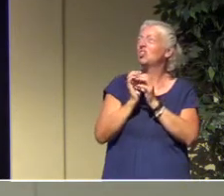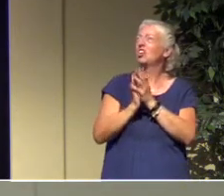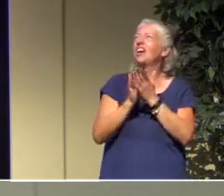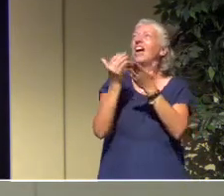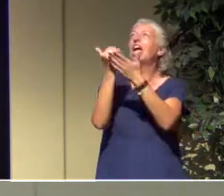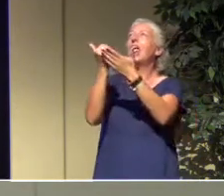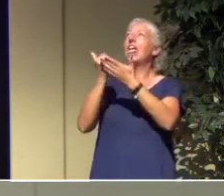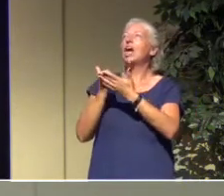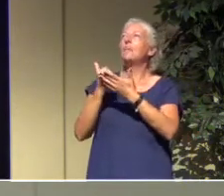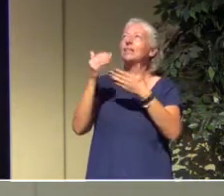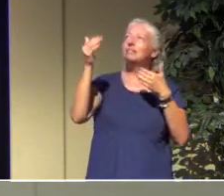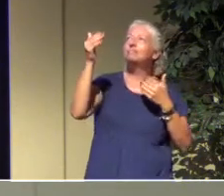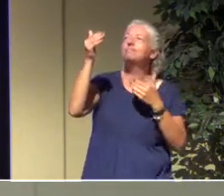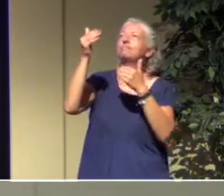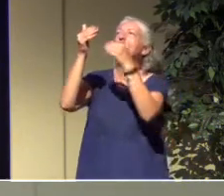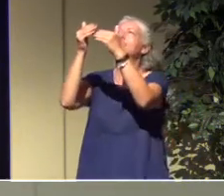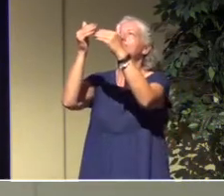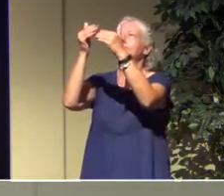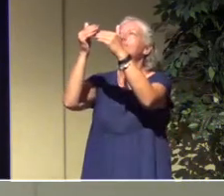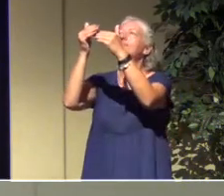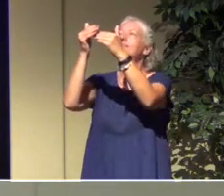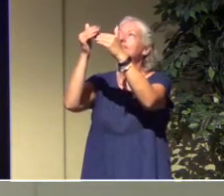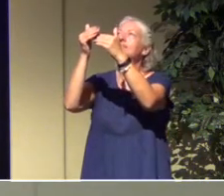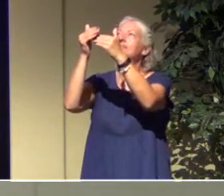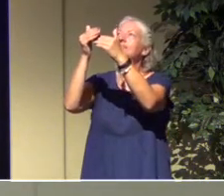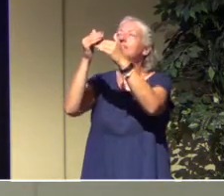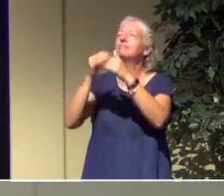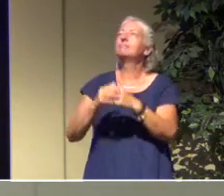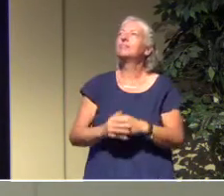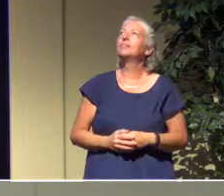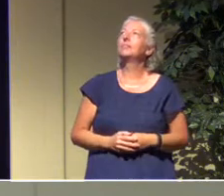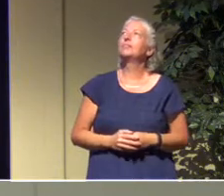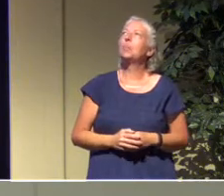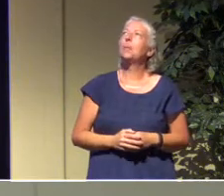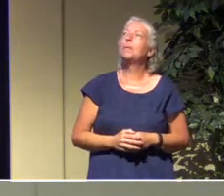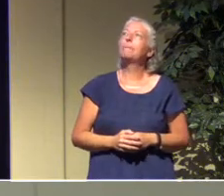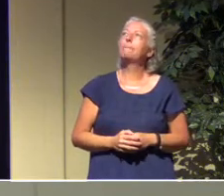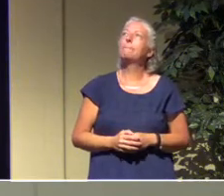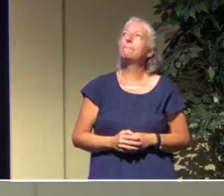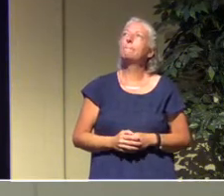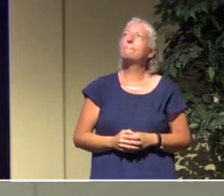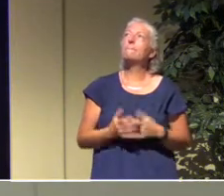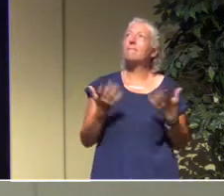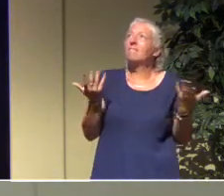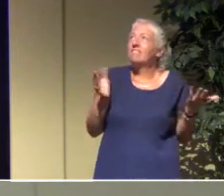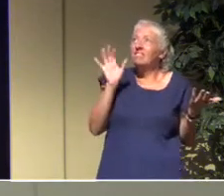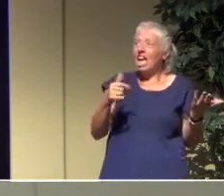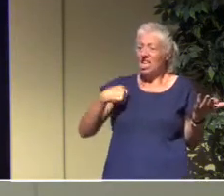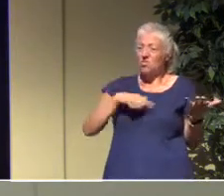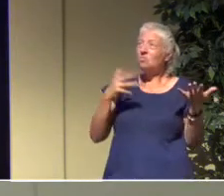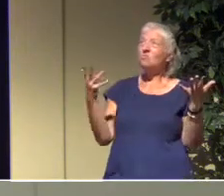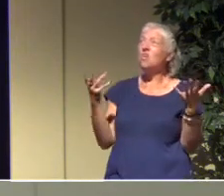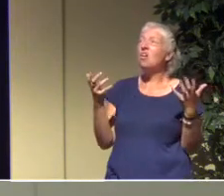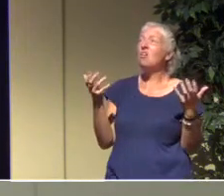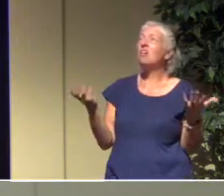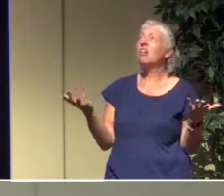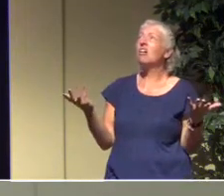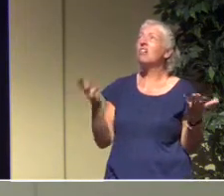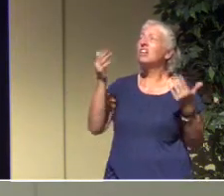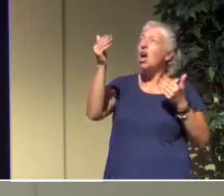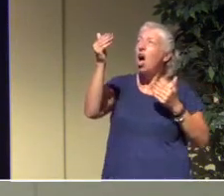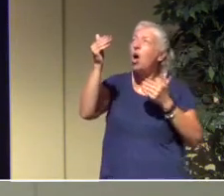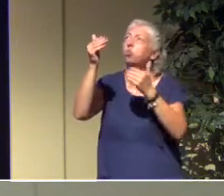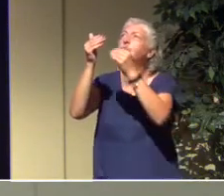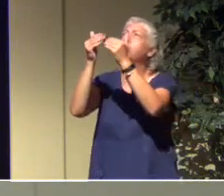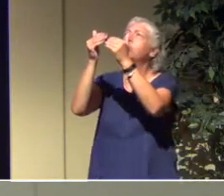Help us to draw near to you this morning. That's all we want. That's all our